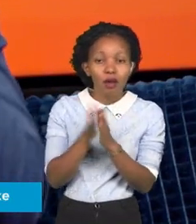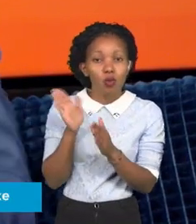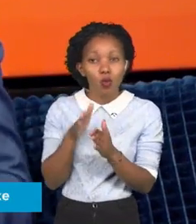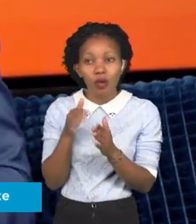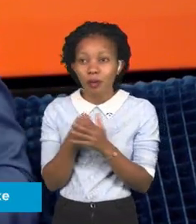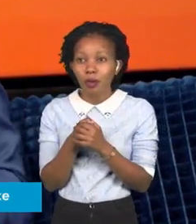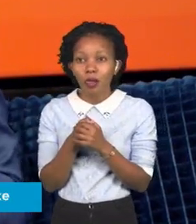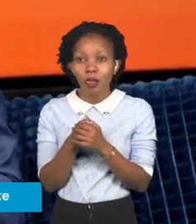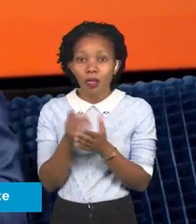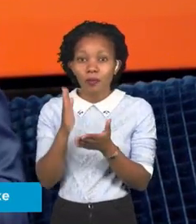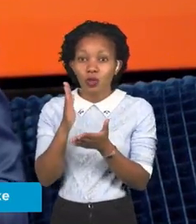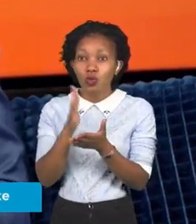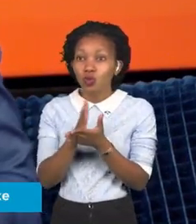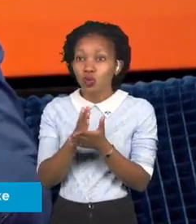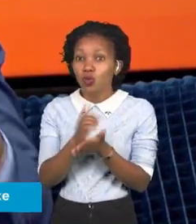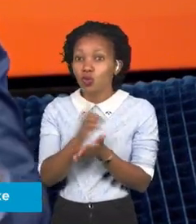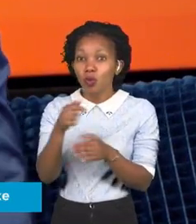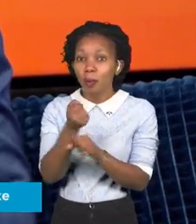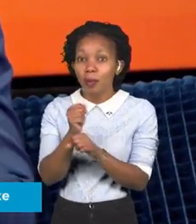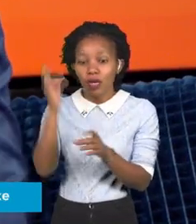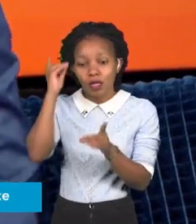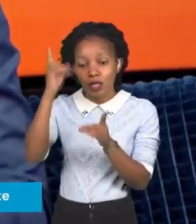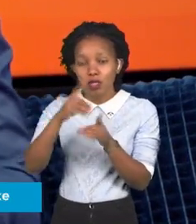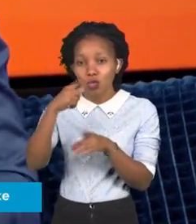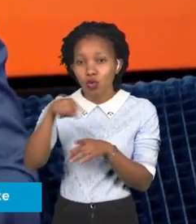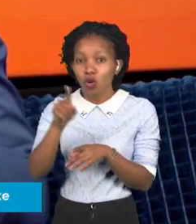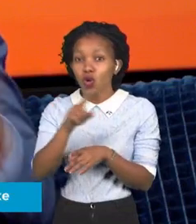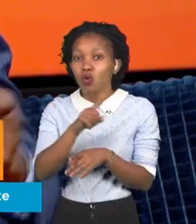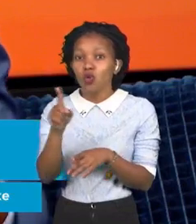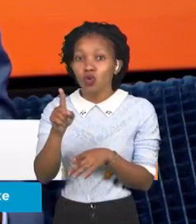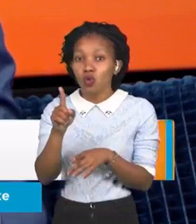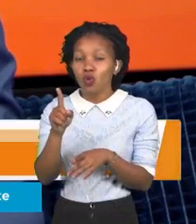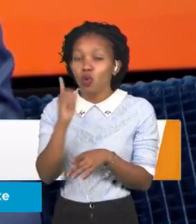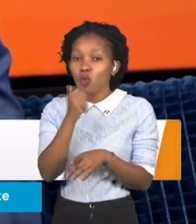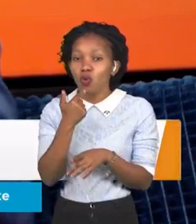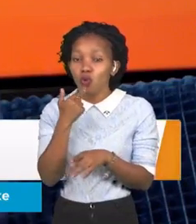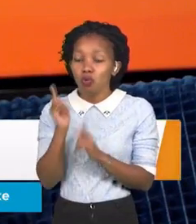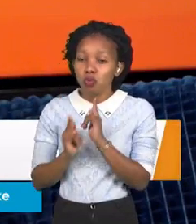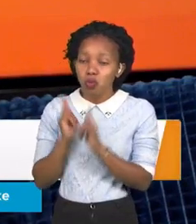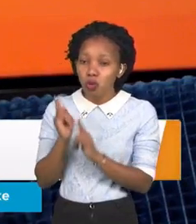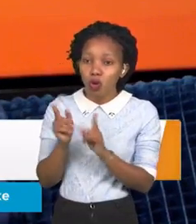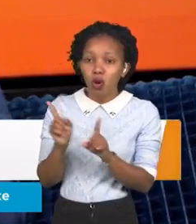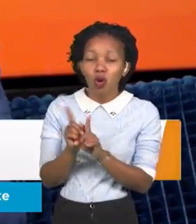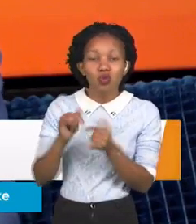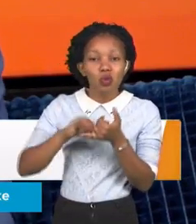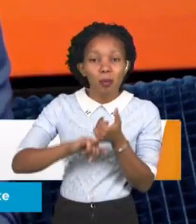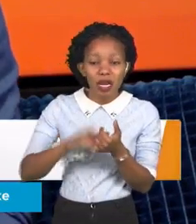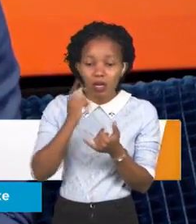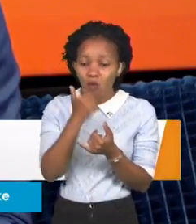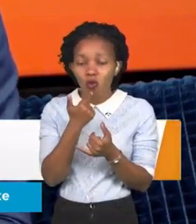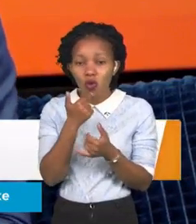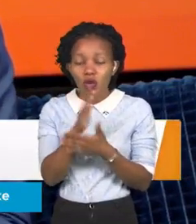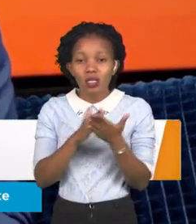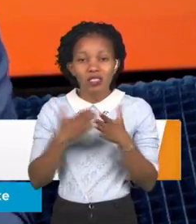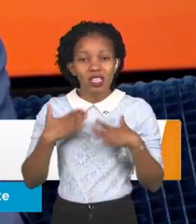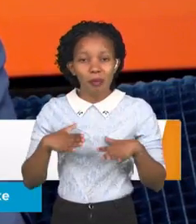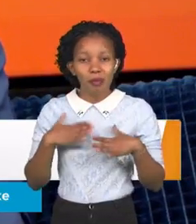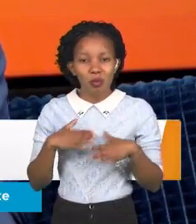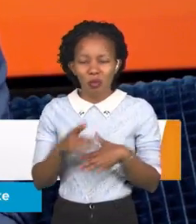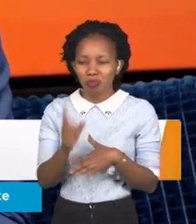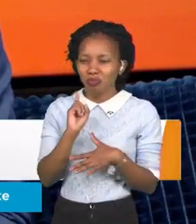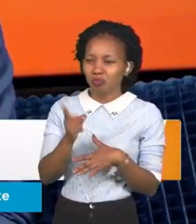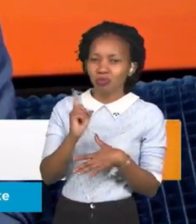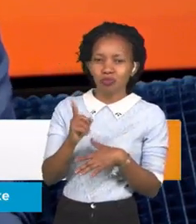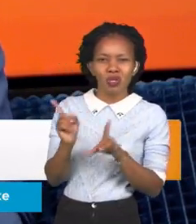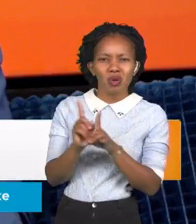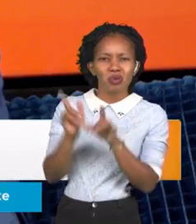the integral part is for you to make the right decision. Who are you getting hitched to? Who are you getting married to? Some people are threatened. They still